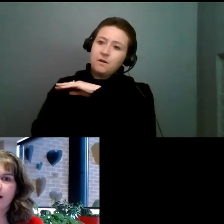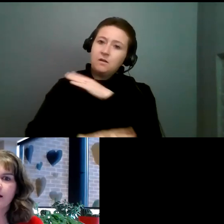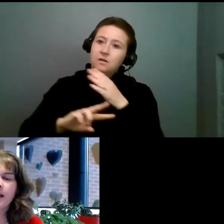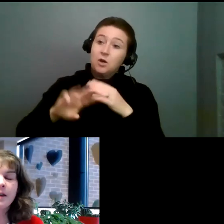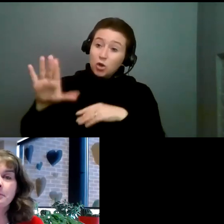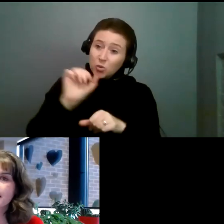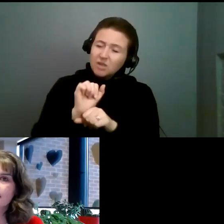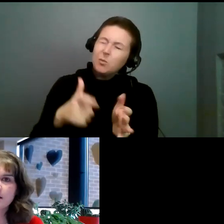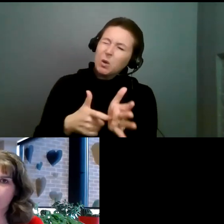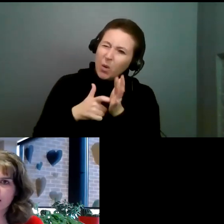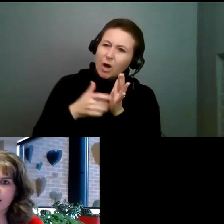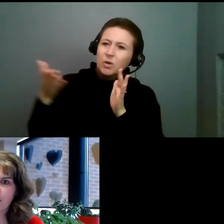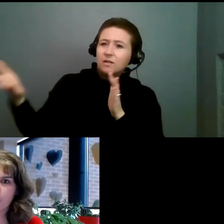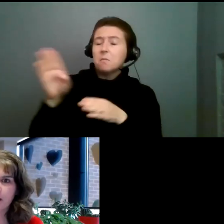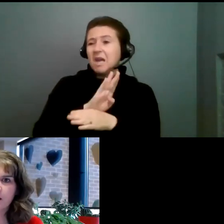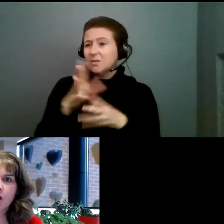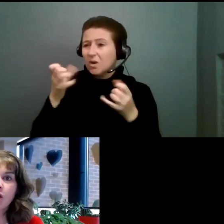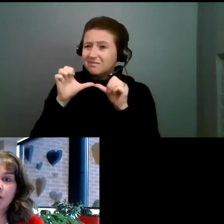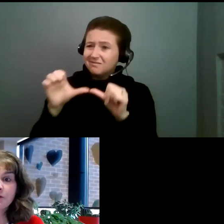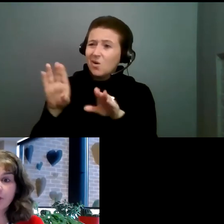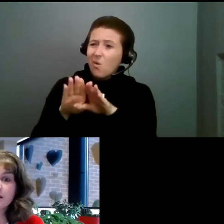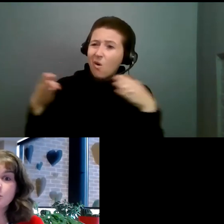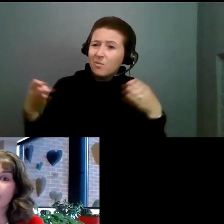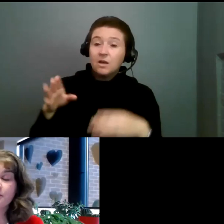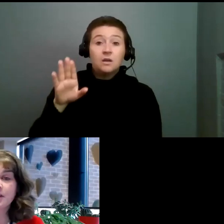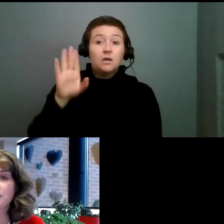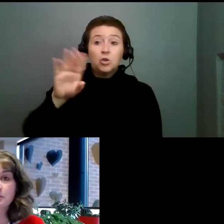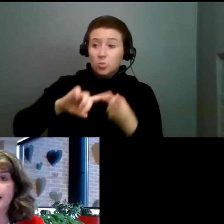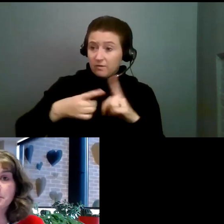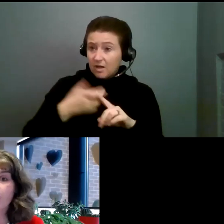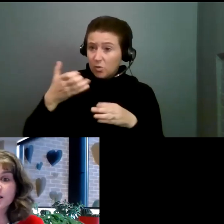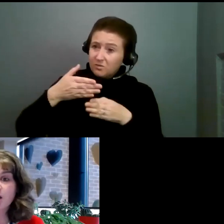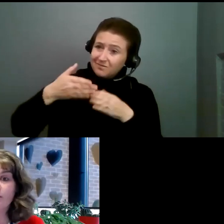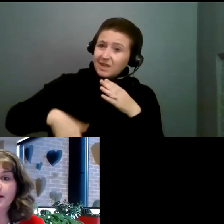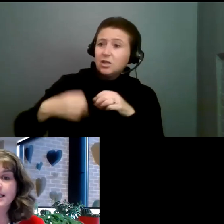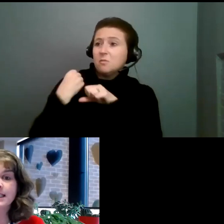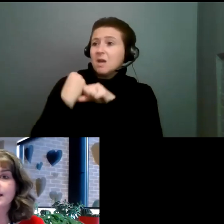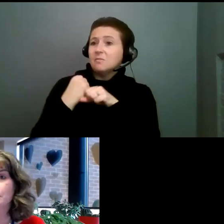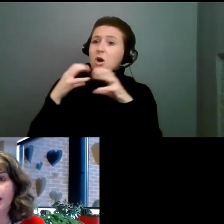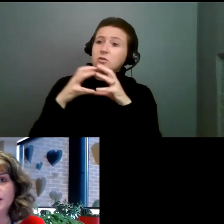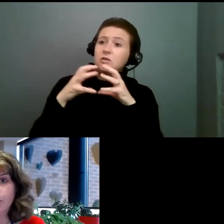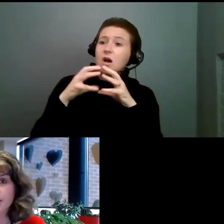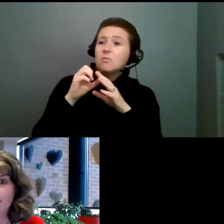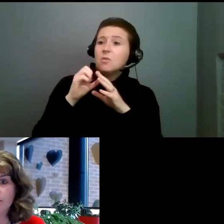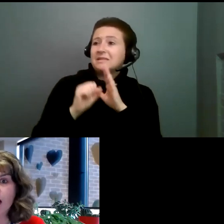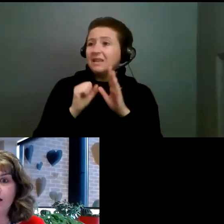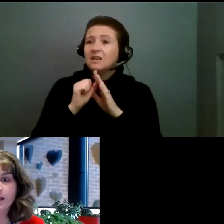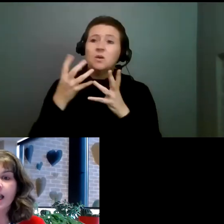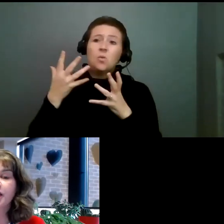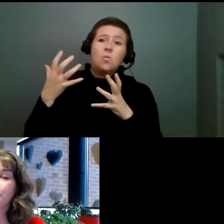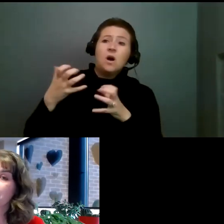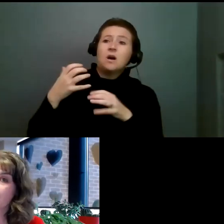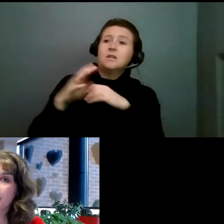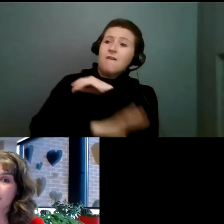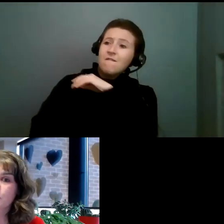you there, and businesses want to stay open. Your friends want to finish their baseball and softball seasons and play sports in the fall,